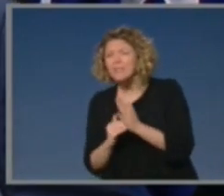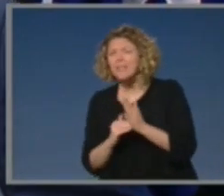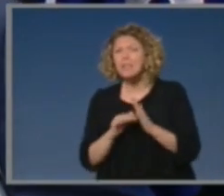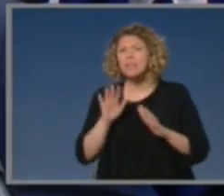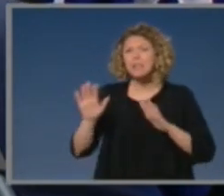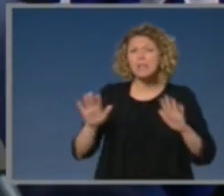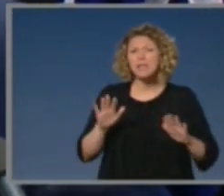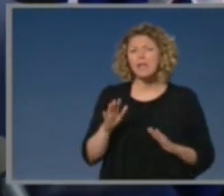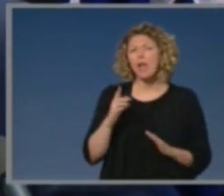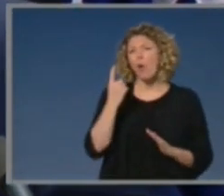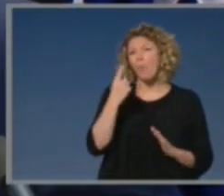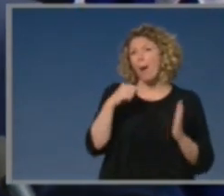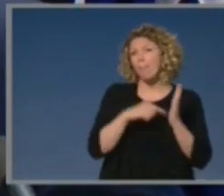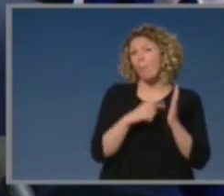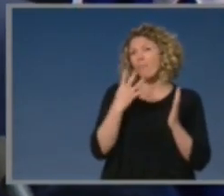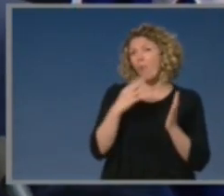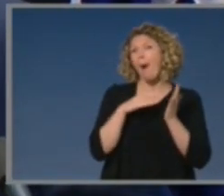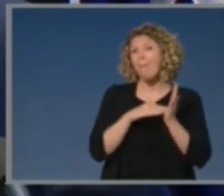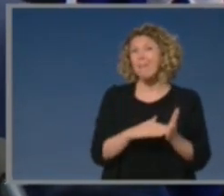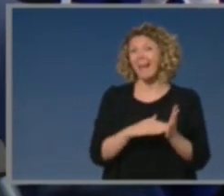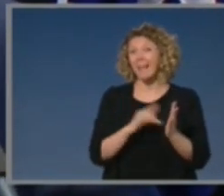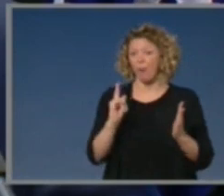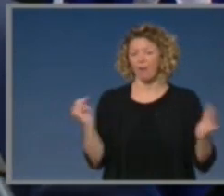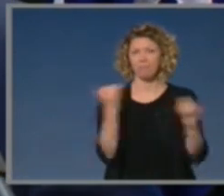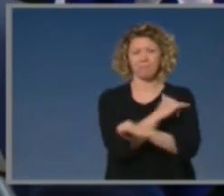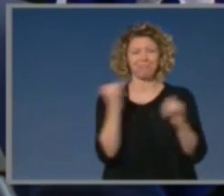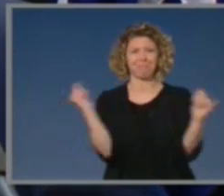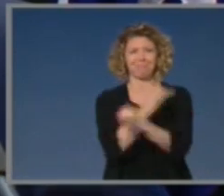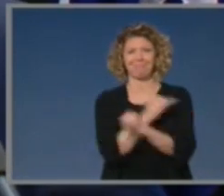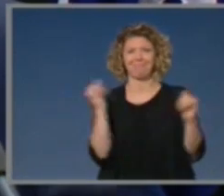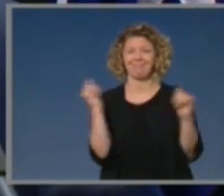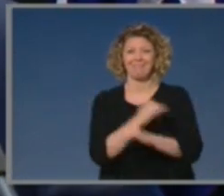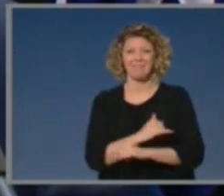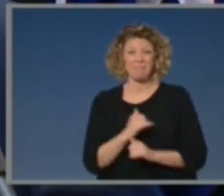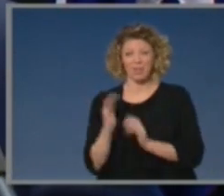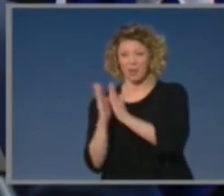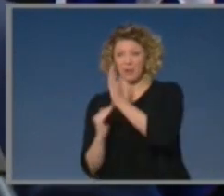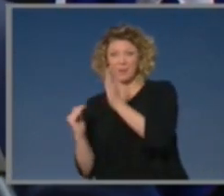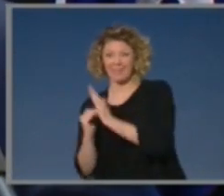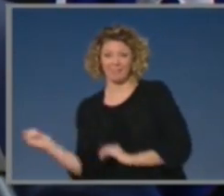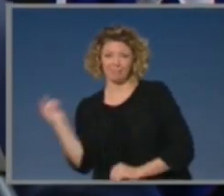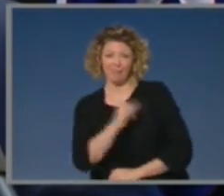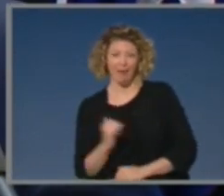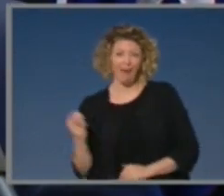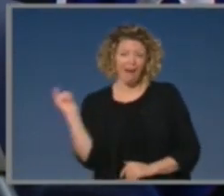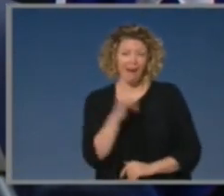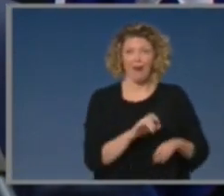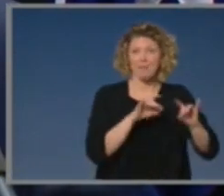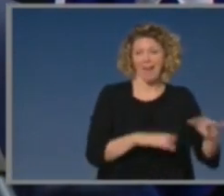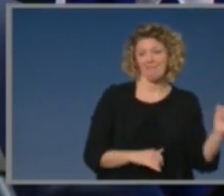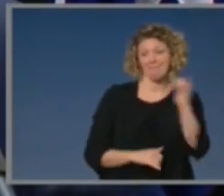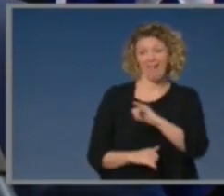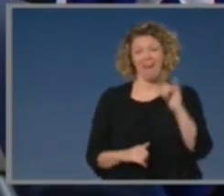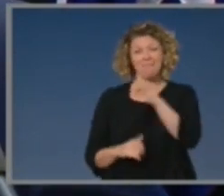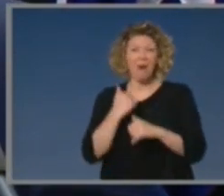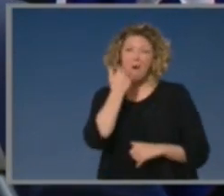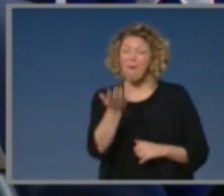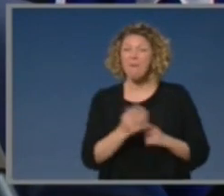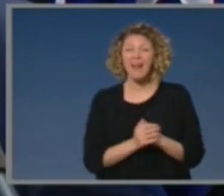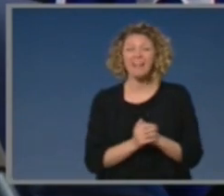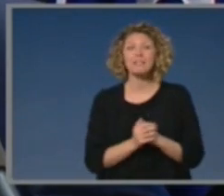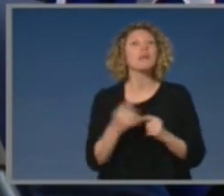million a year both ways. Almost as many Kiwis come here as Australians go there. And particularly for states like